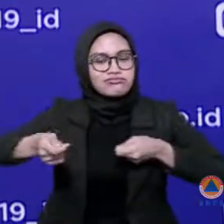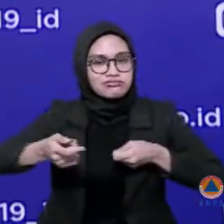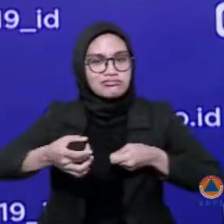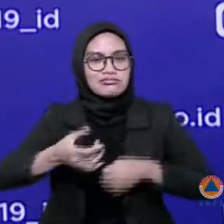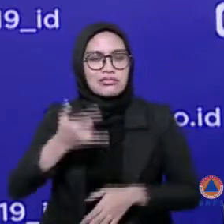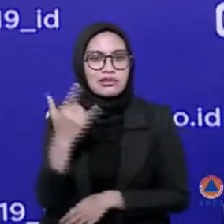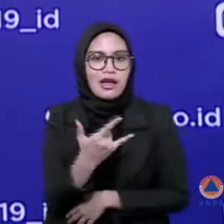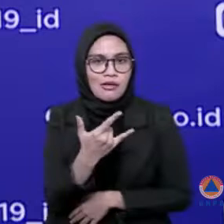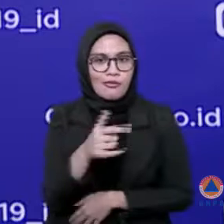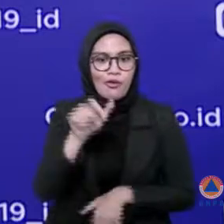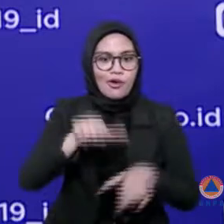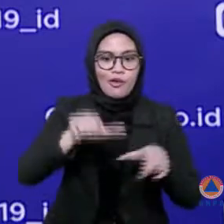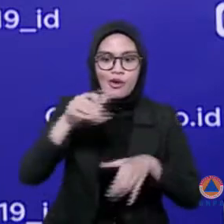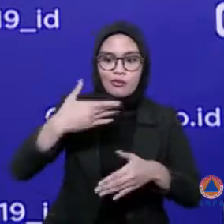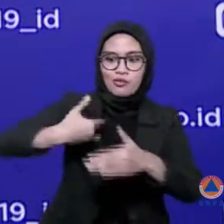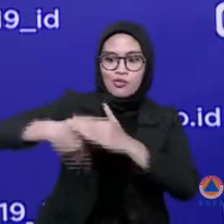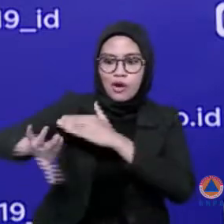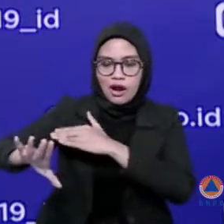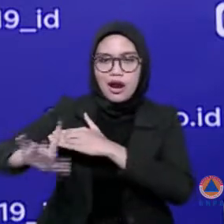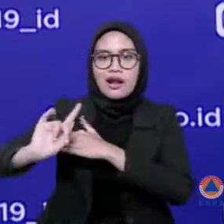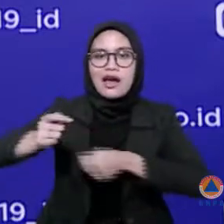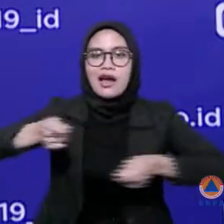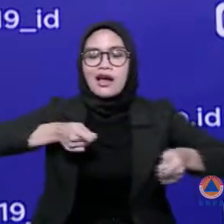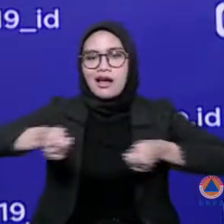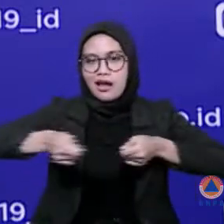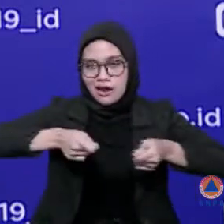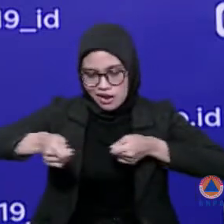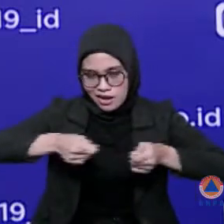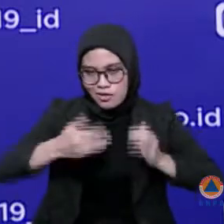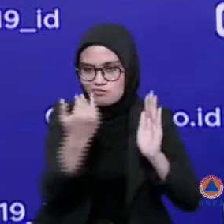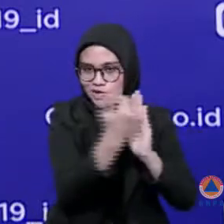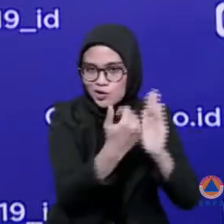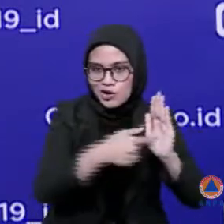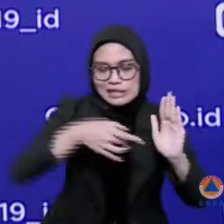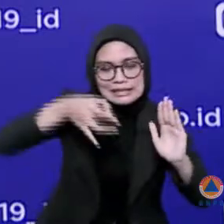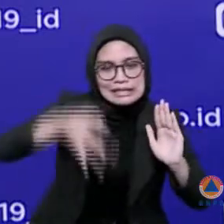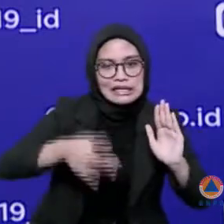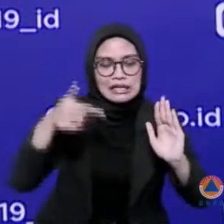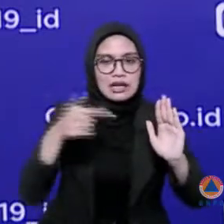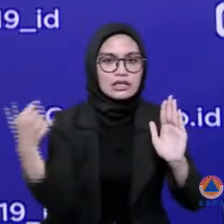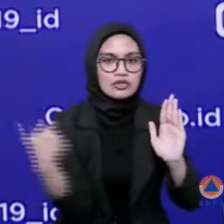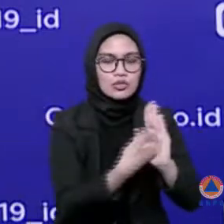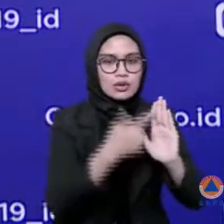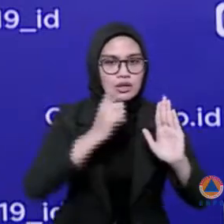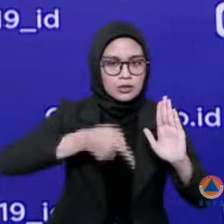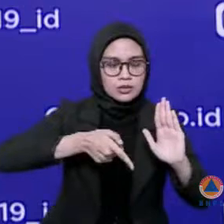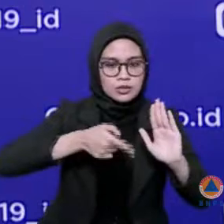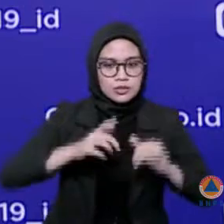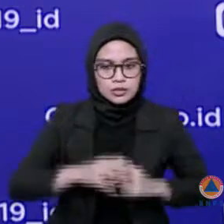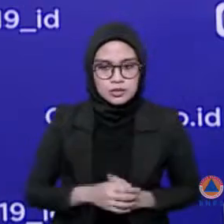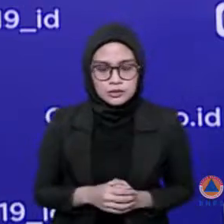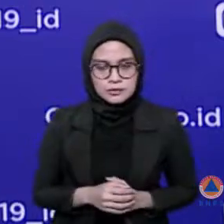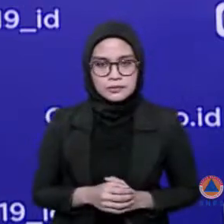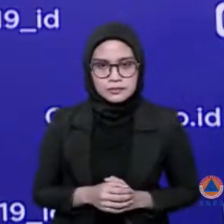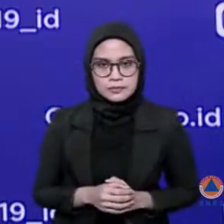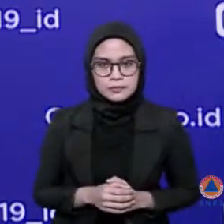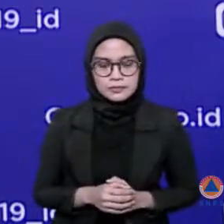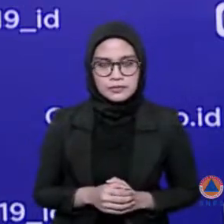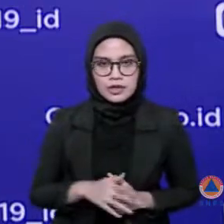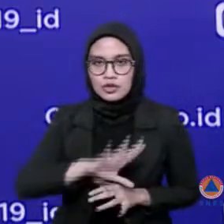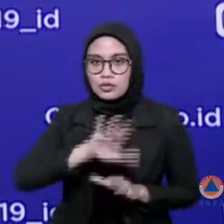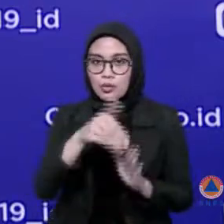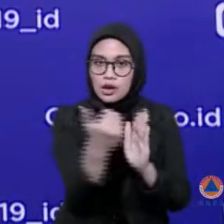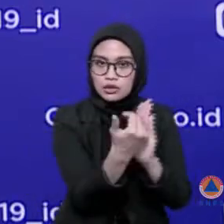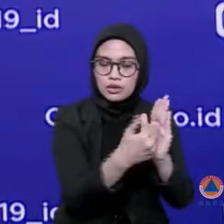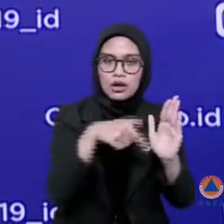people mobility and the screening policy, as I mentioned before, will be implemented strictly